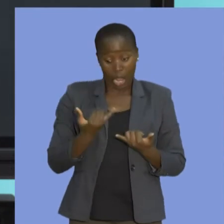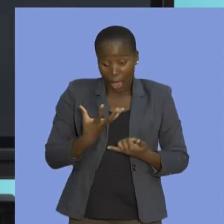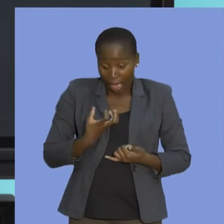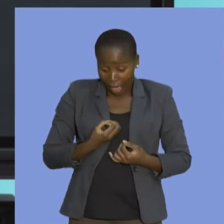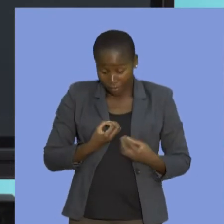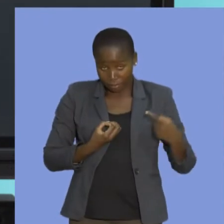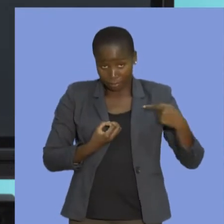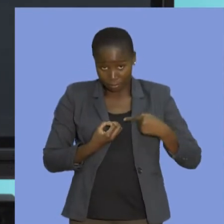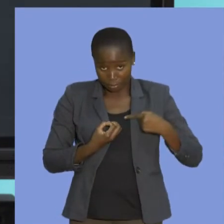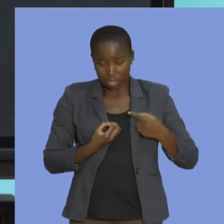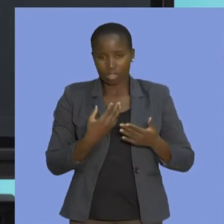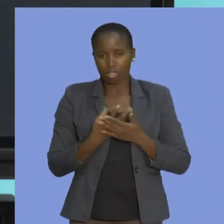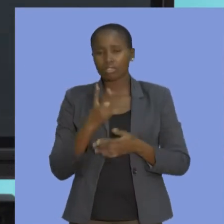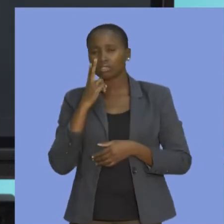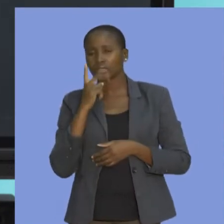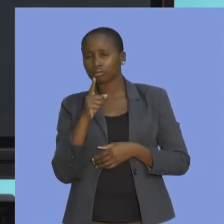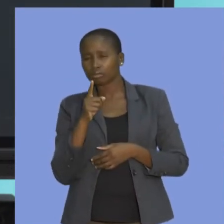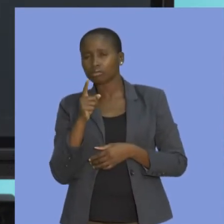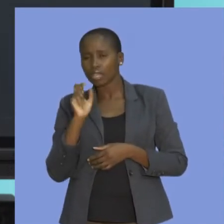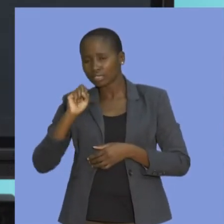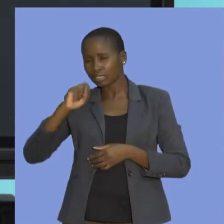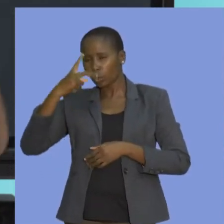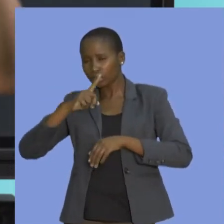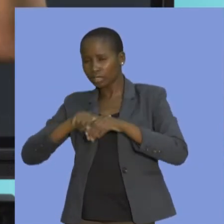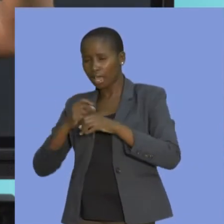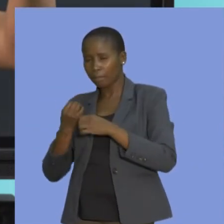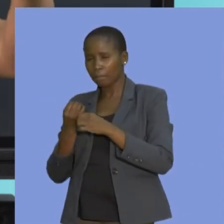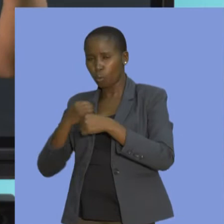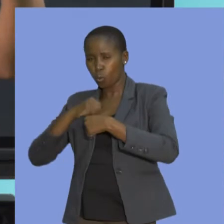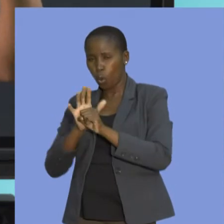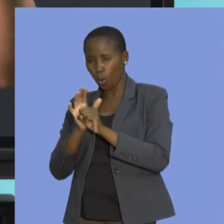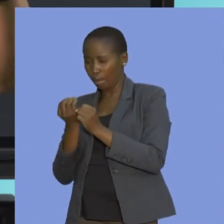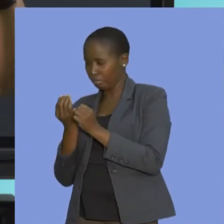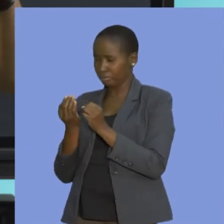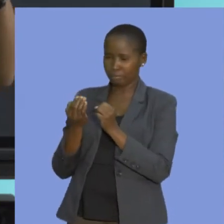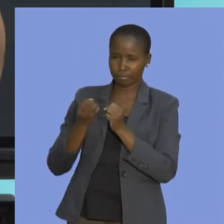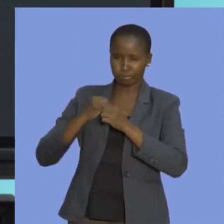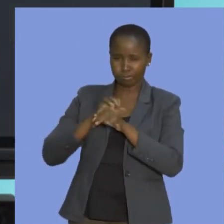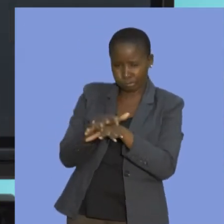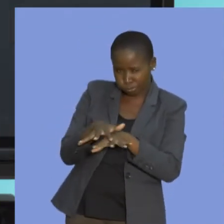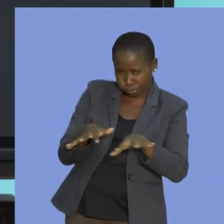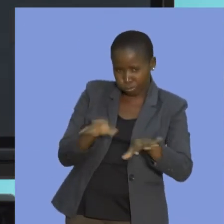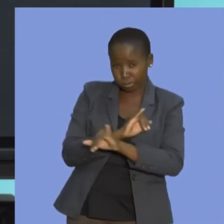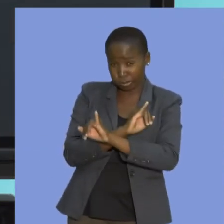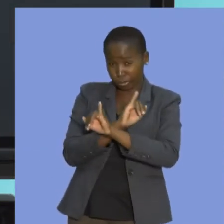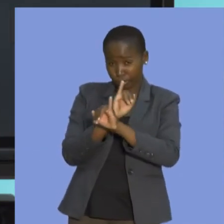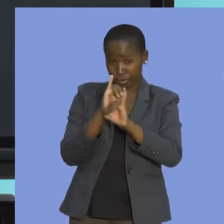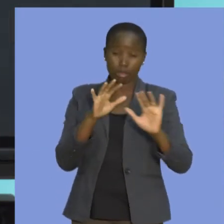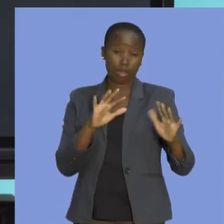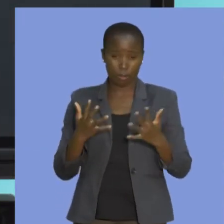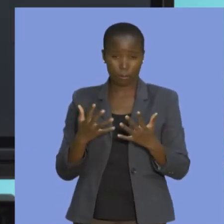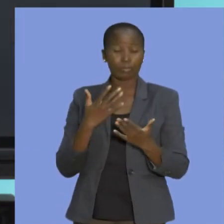the second wave might be close to the first wave, or even higher than the first wave.